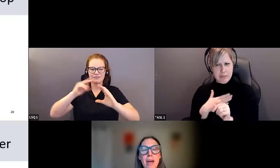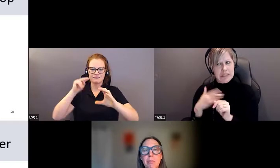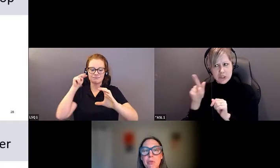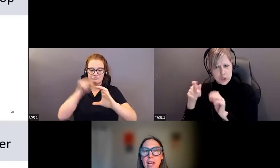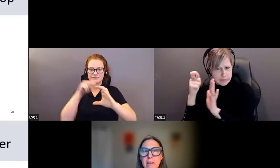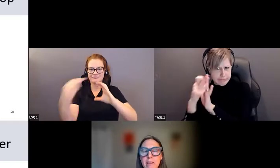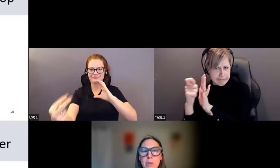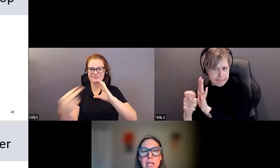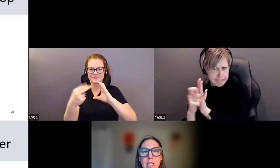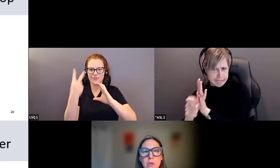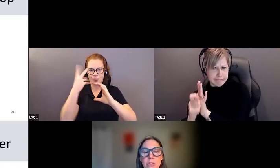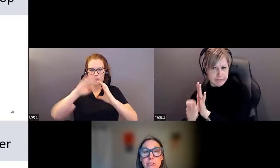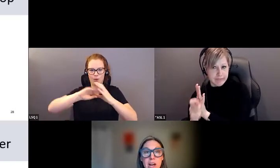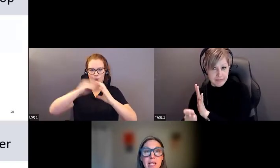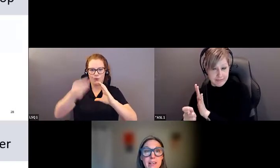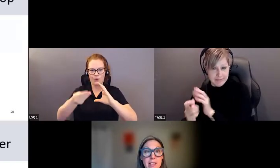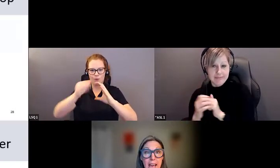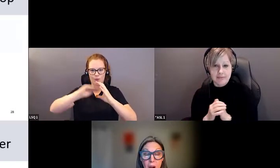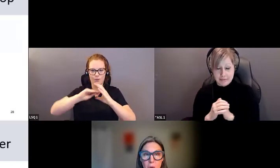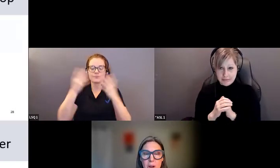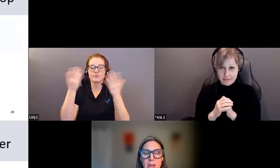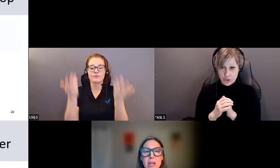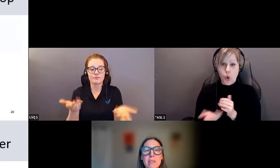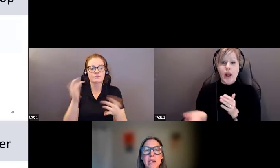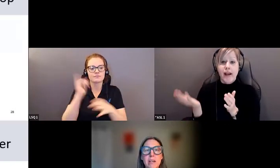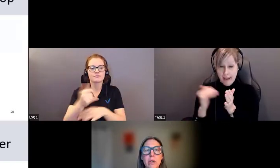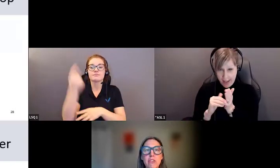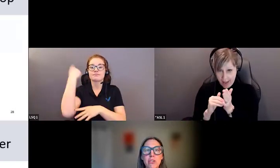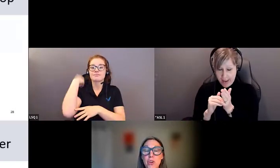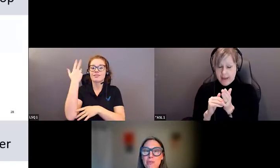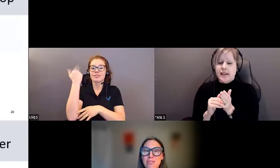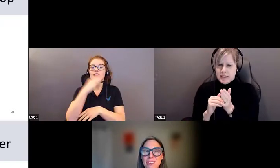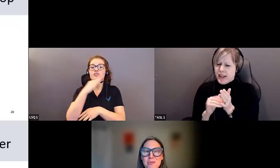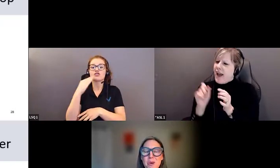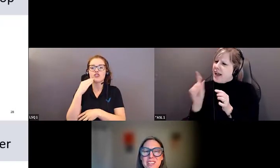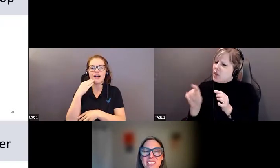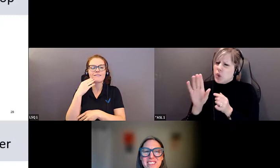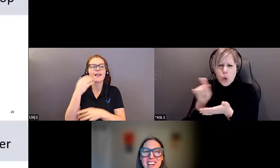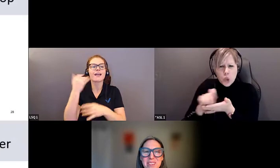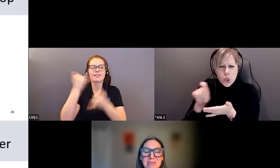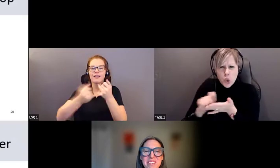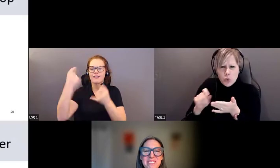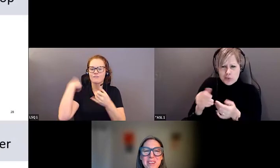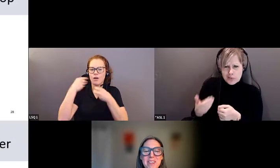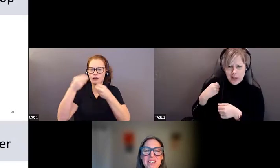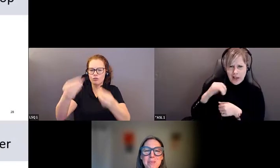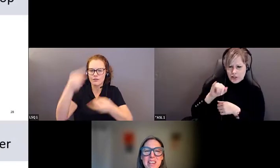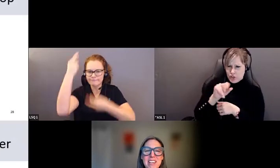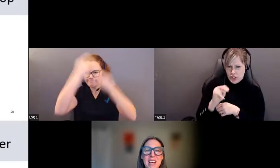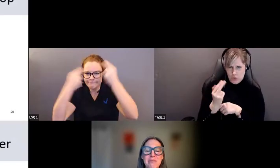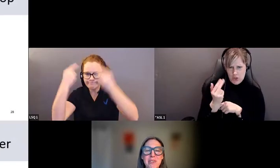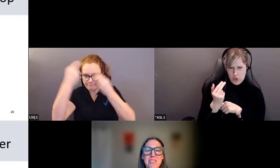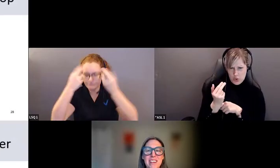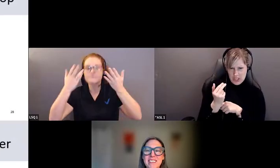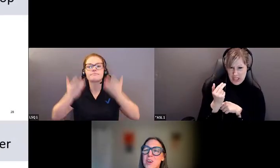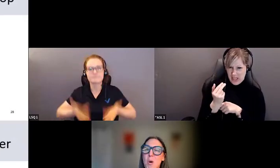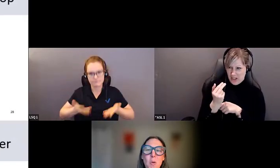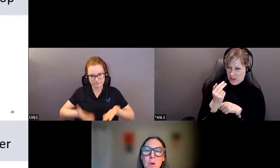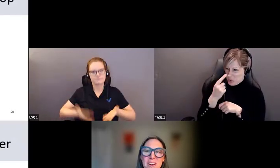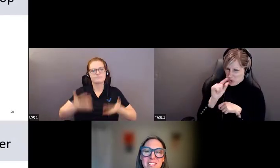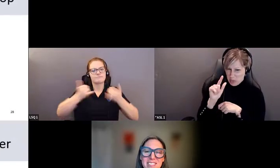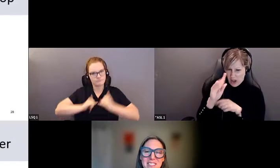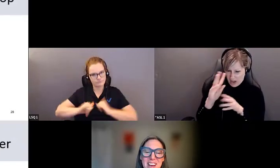up that practice. We'd like you to find now the original notes that you wrote to yourself when participating in that first